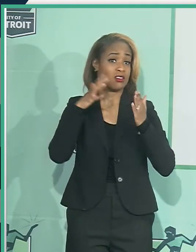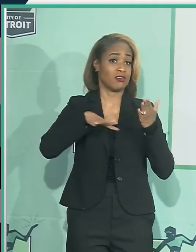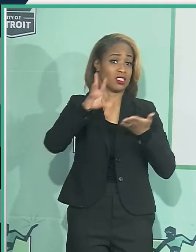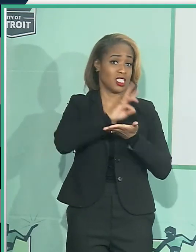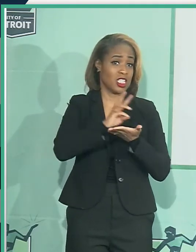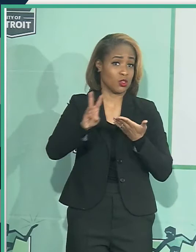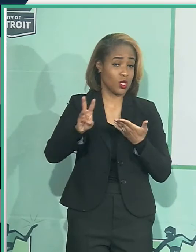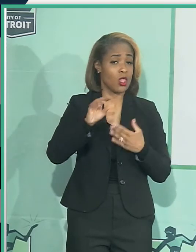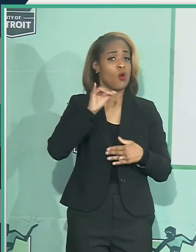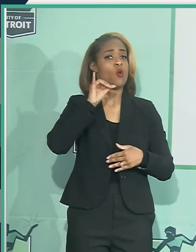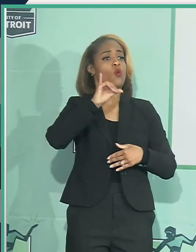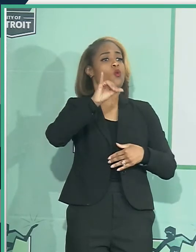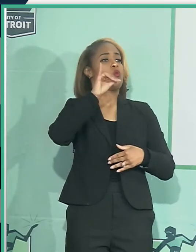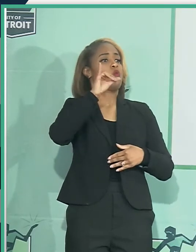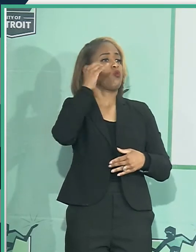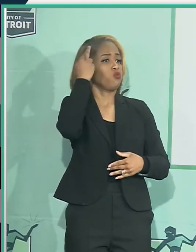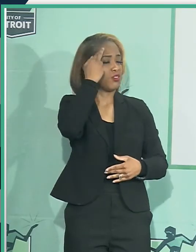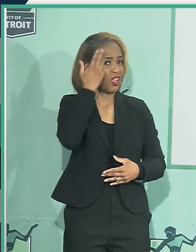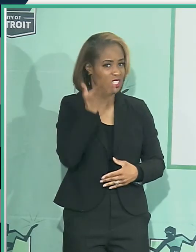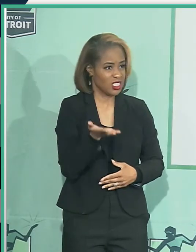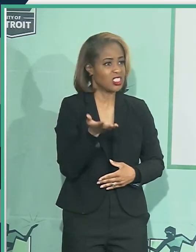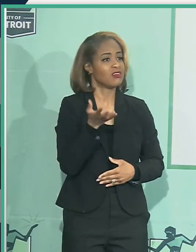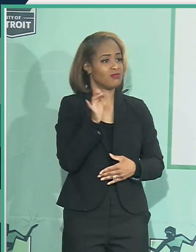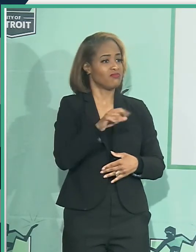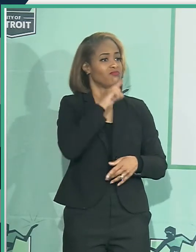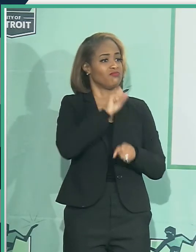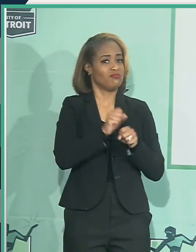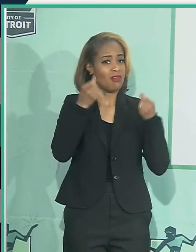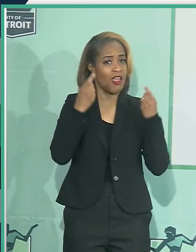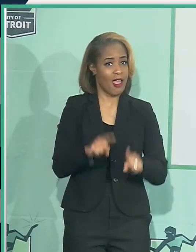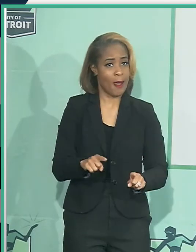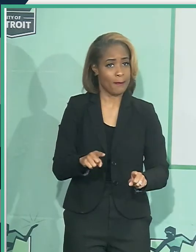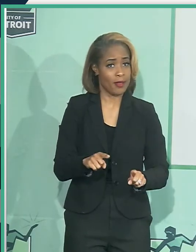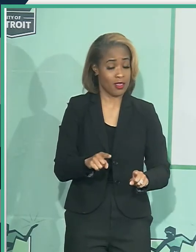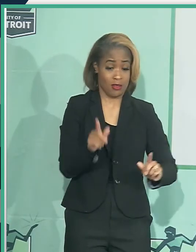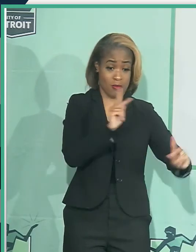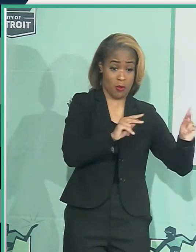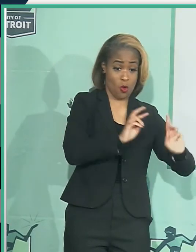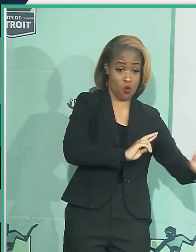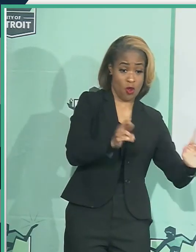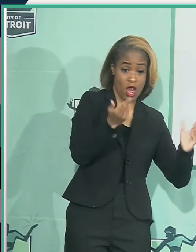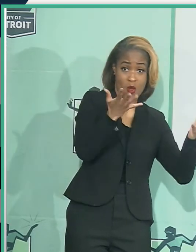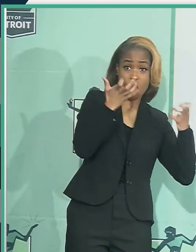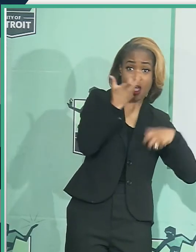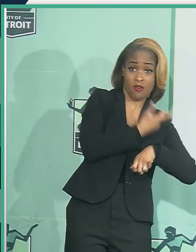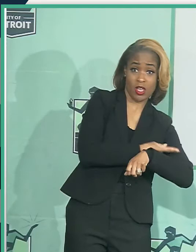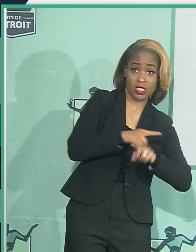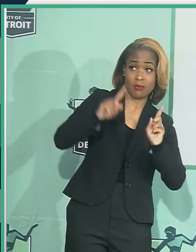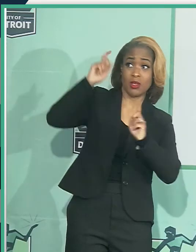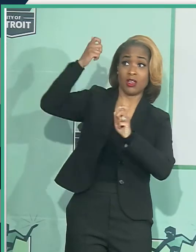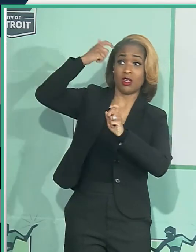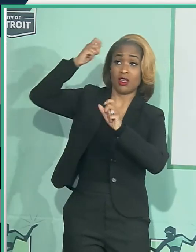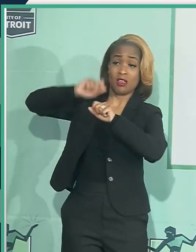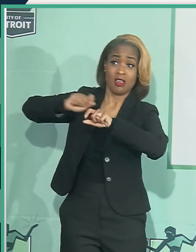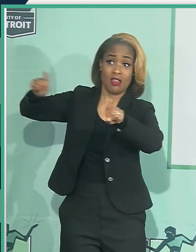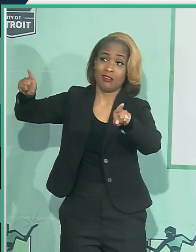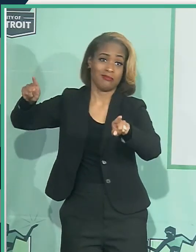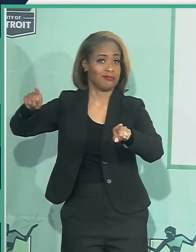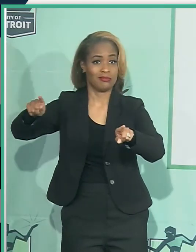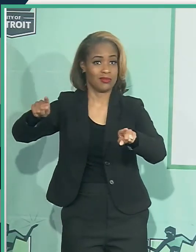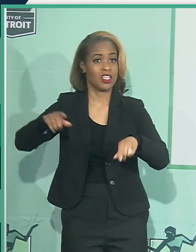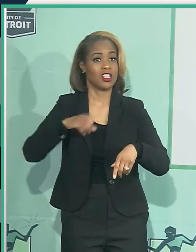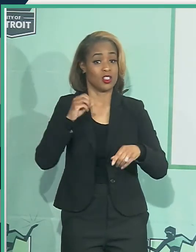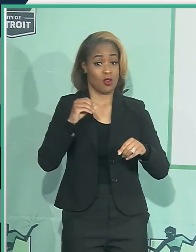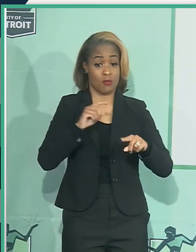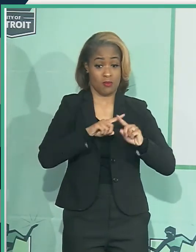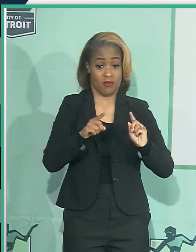to realize that is the case. But 7 days from now, Joe Biden will get sworn